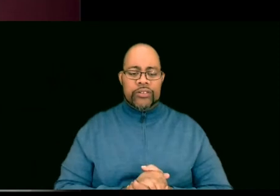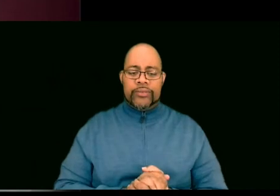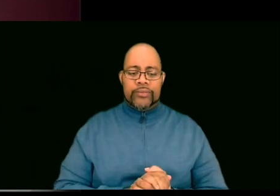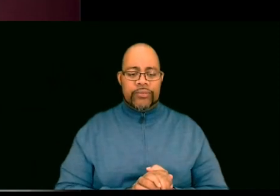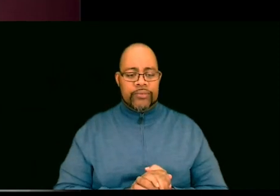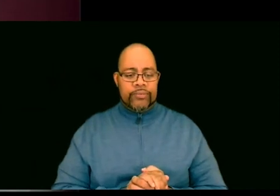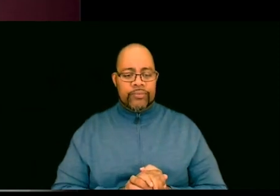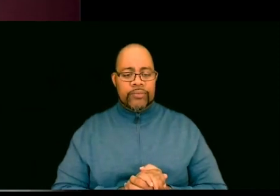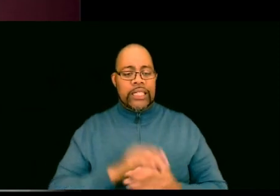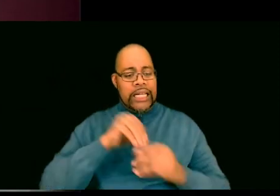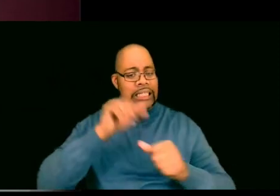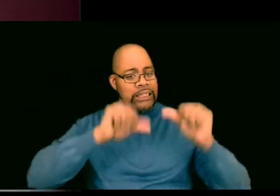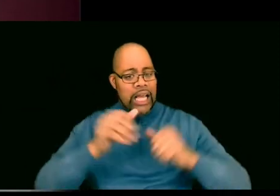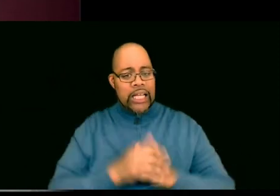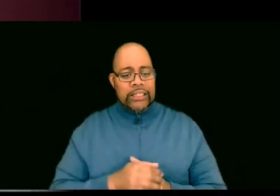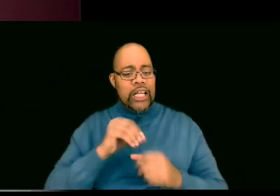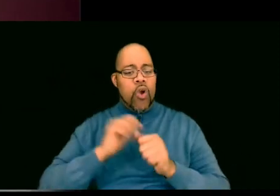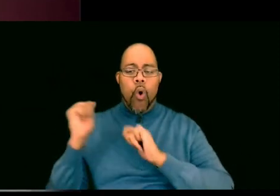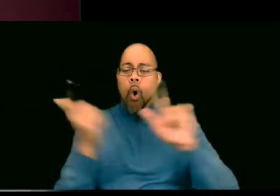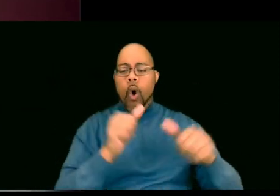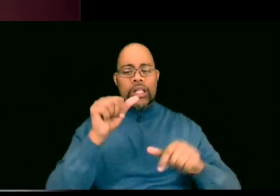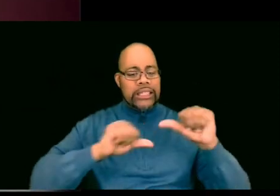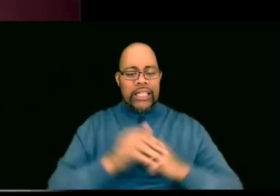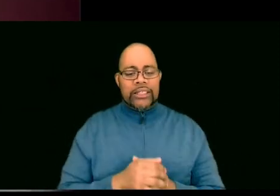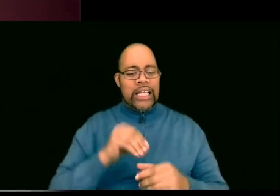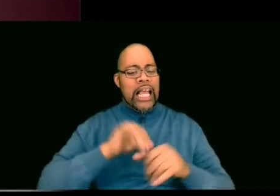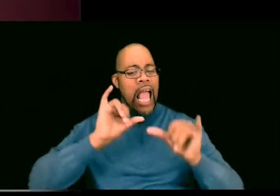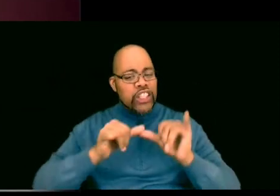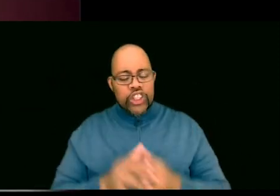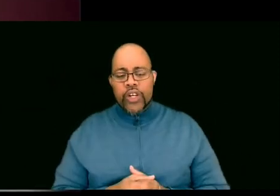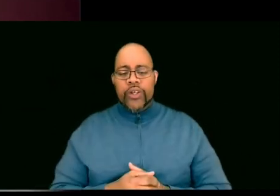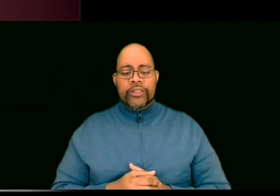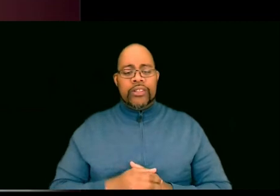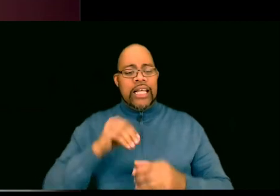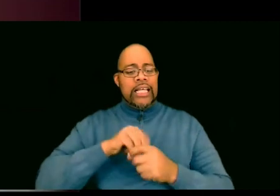is, okay? In science, in all the sciences, in